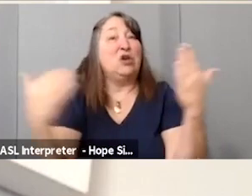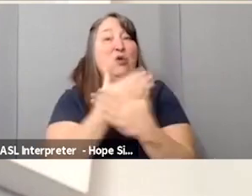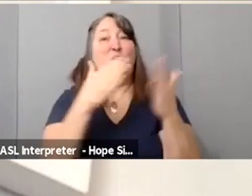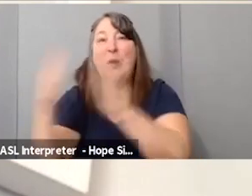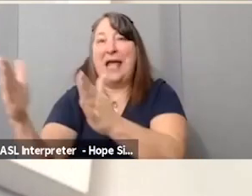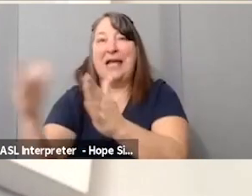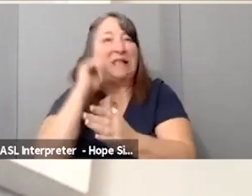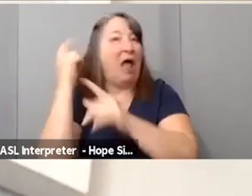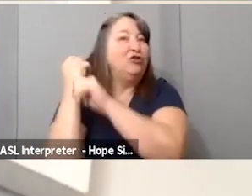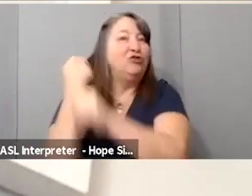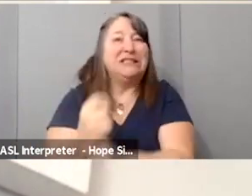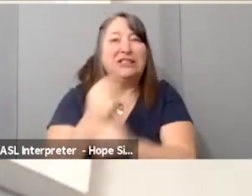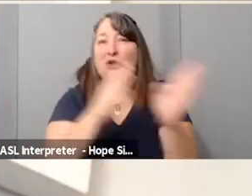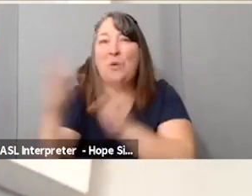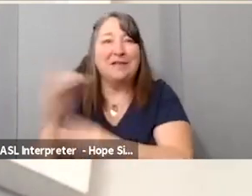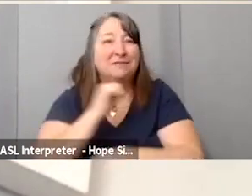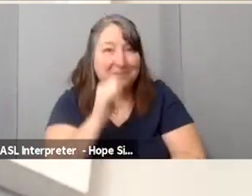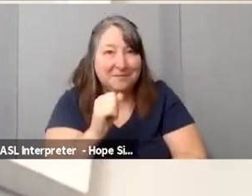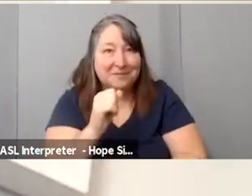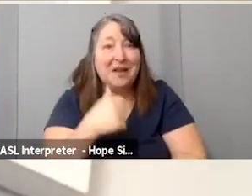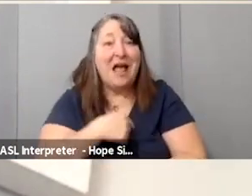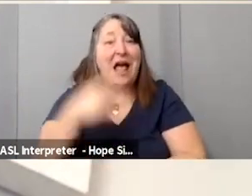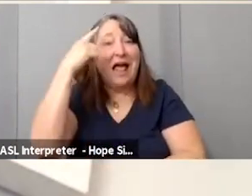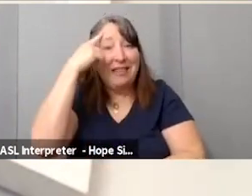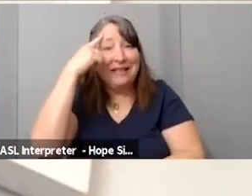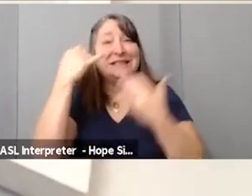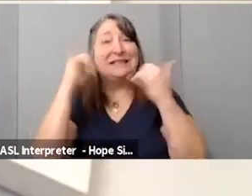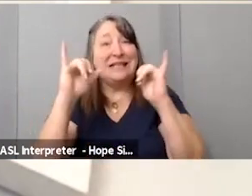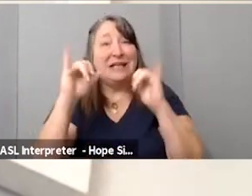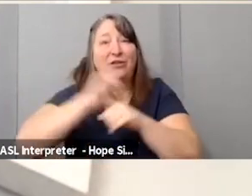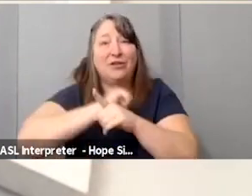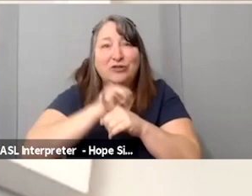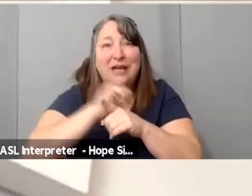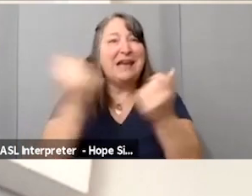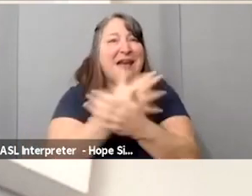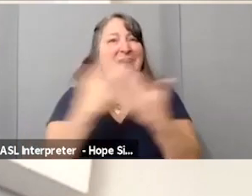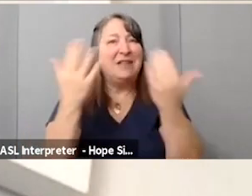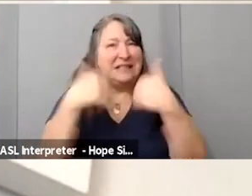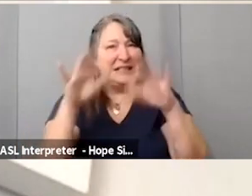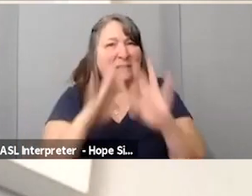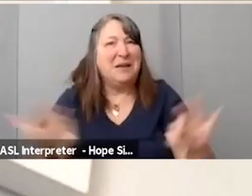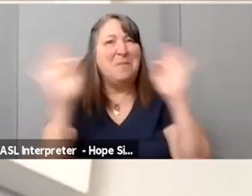But I think, still the training, all of those things are important. So just to sort of